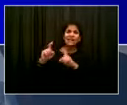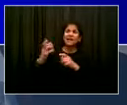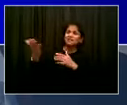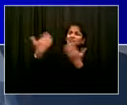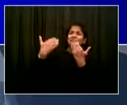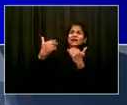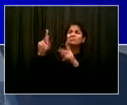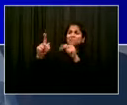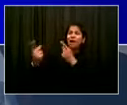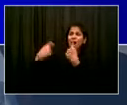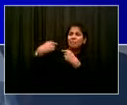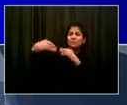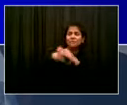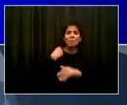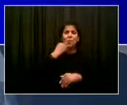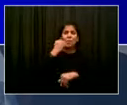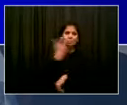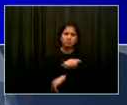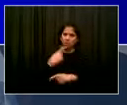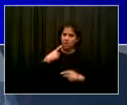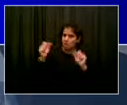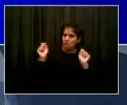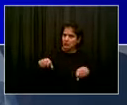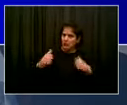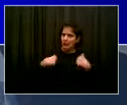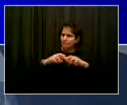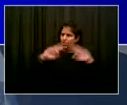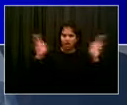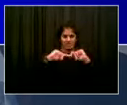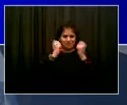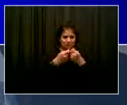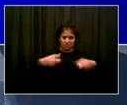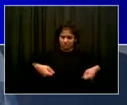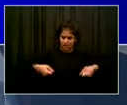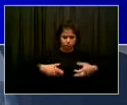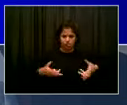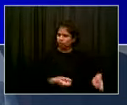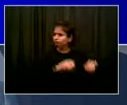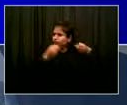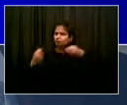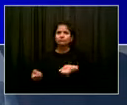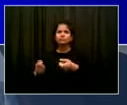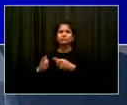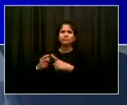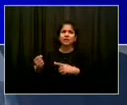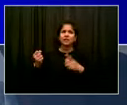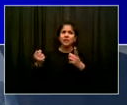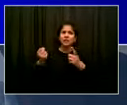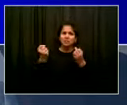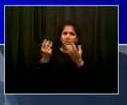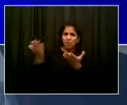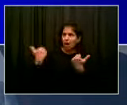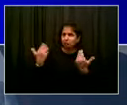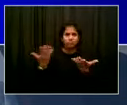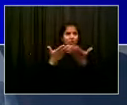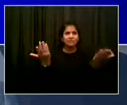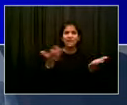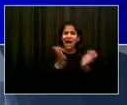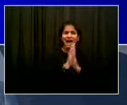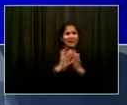here to promote this idea and say, if this is what works best for you and your family, all you got to do is ask for it. You can sign up at